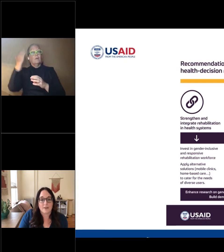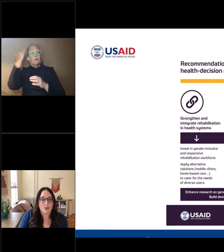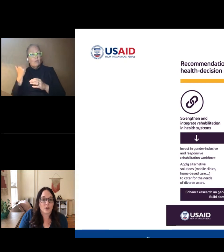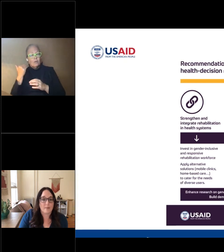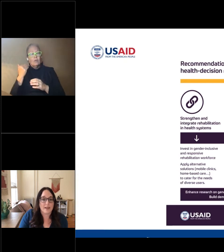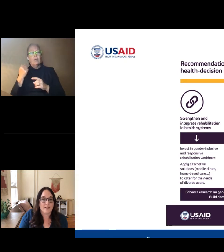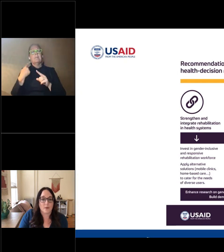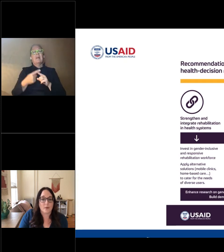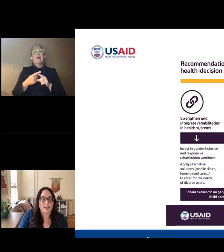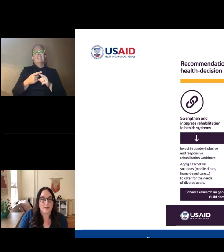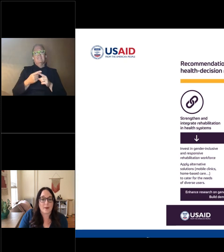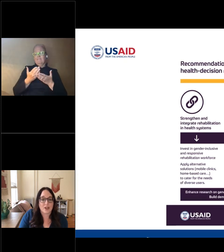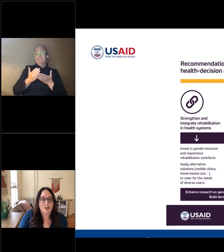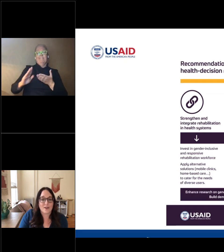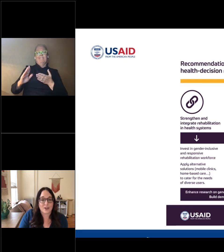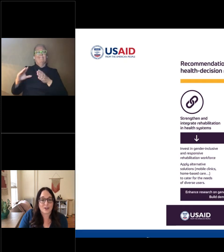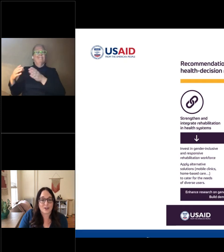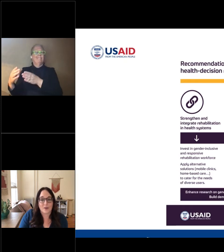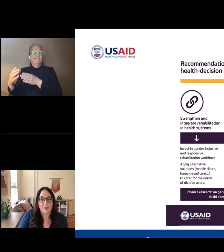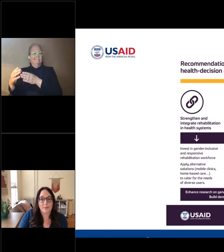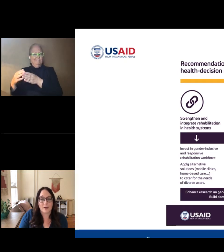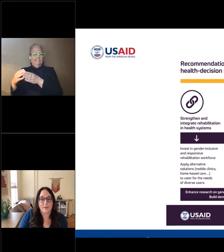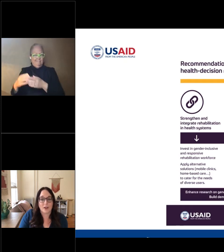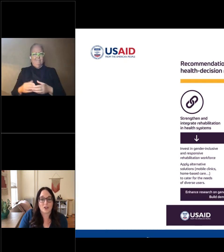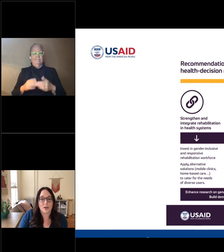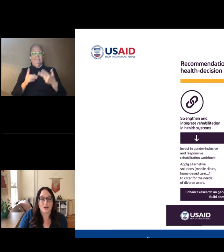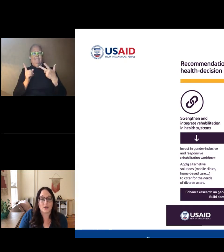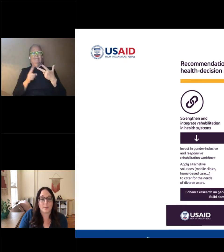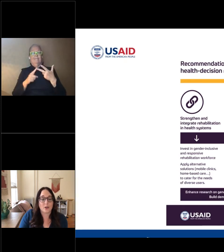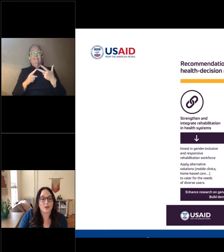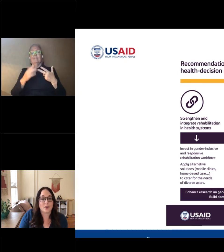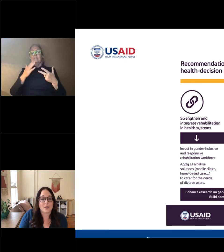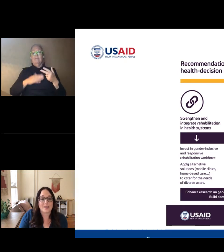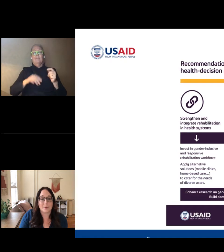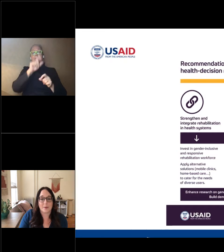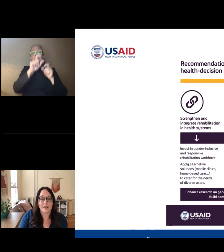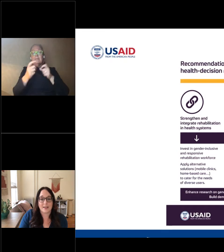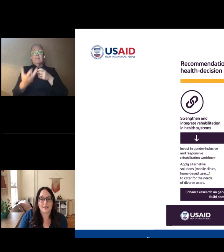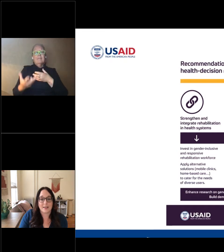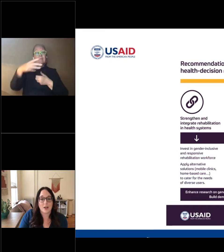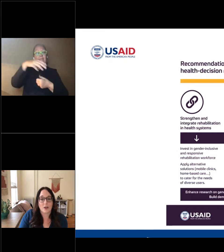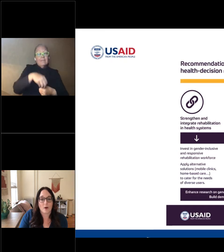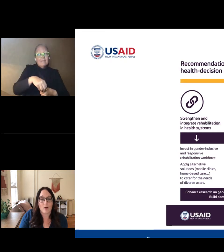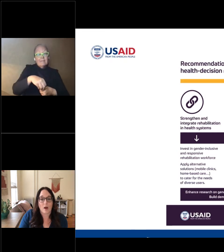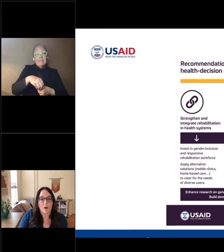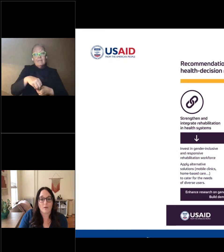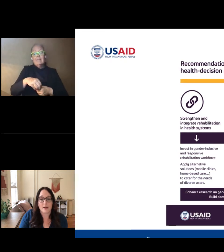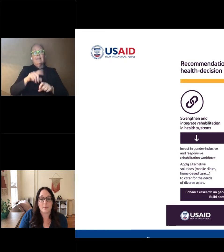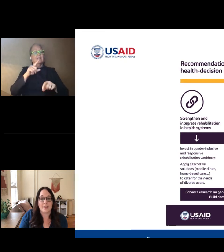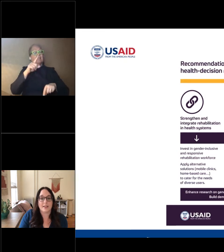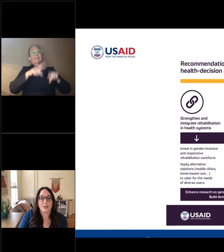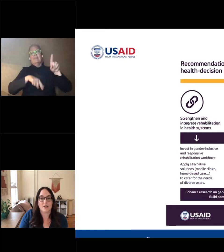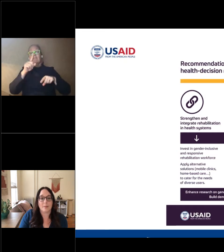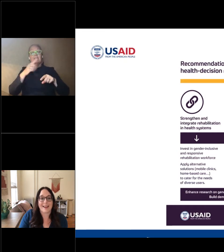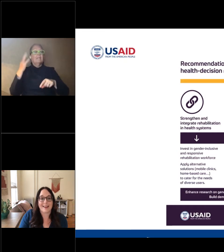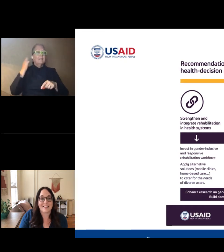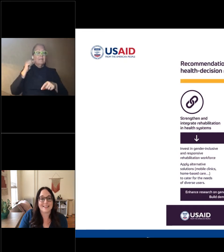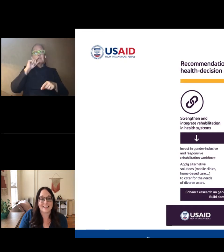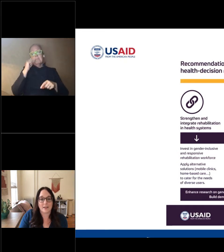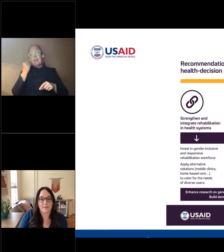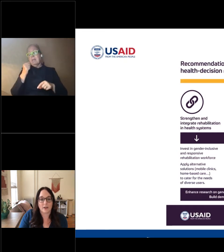Next, we have ensure the meaningful participation of concerned people of all genders and persons with disabilities throughout all